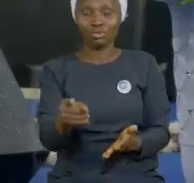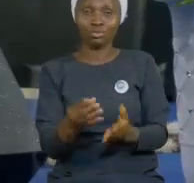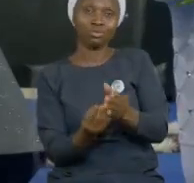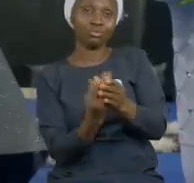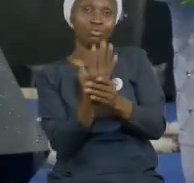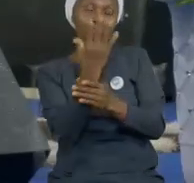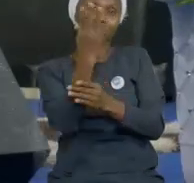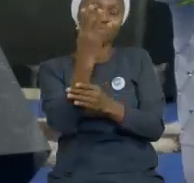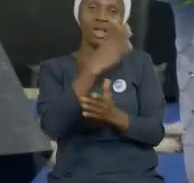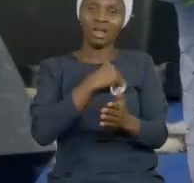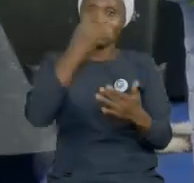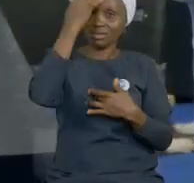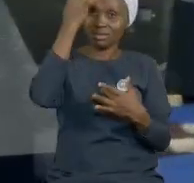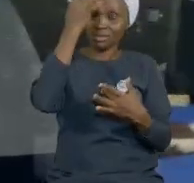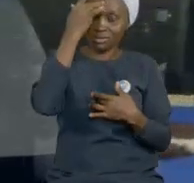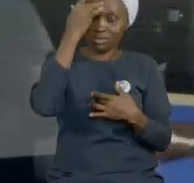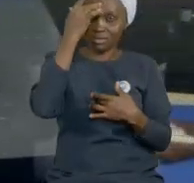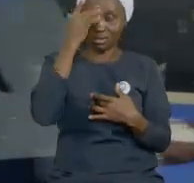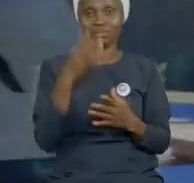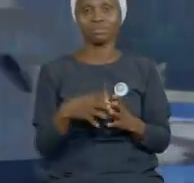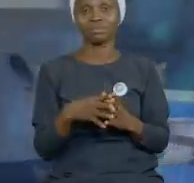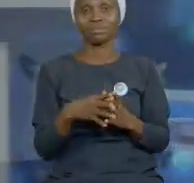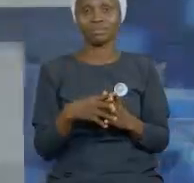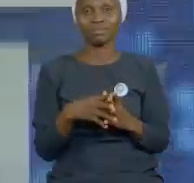and diseases.